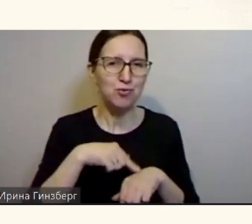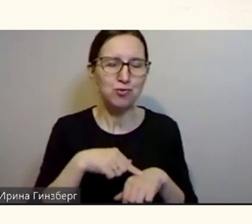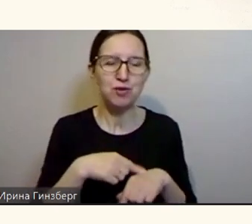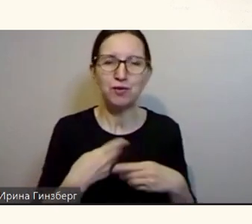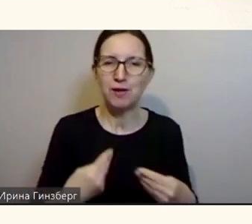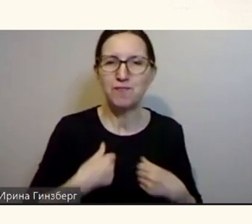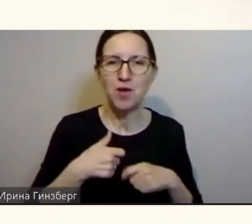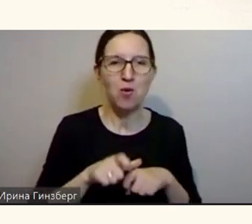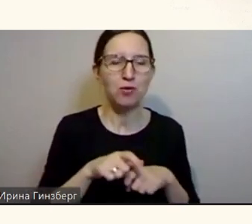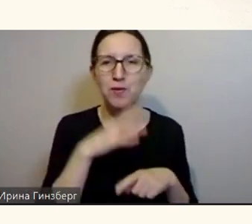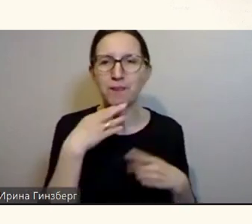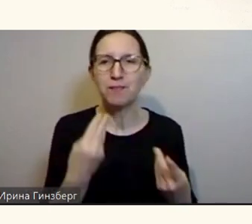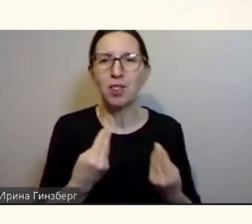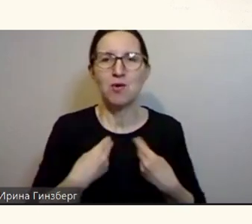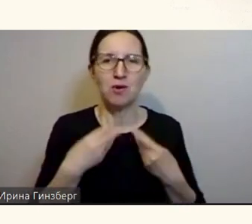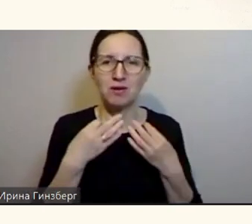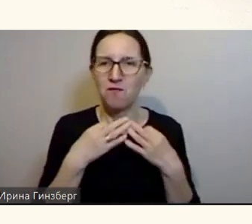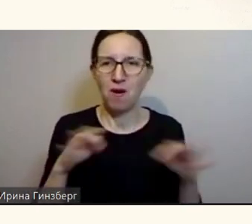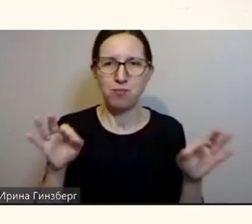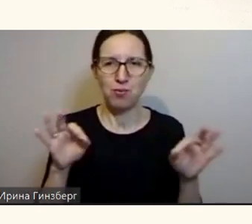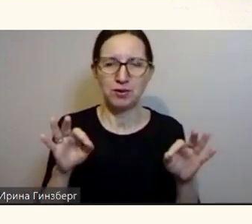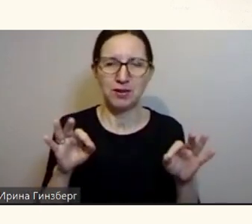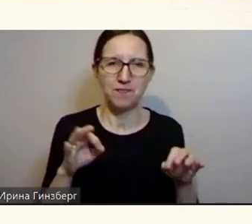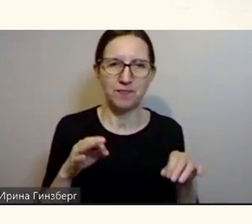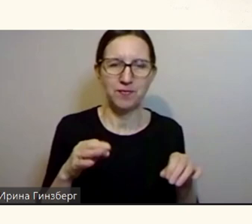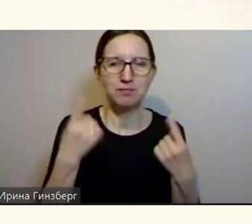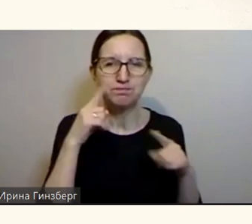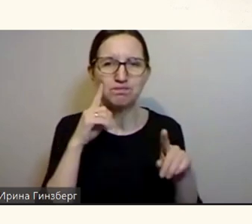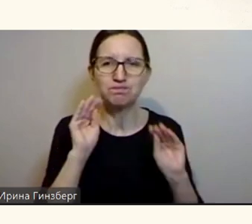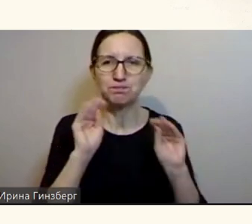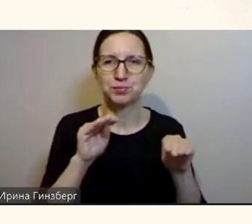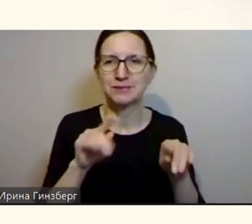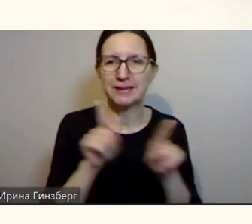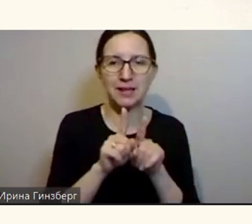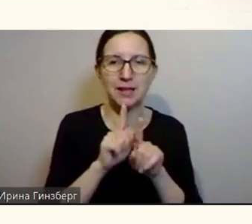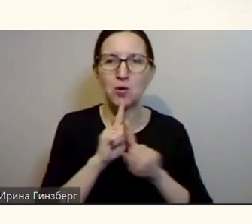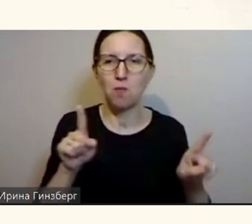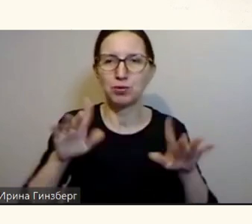that we worked with has a walkway all the way around.